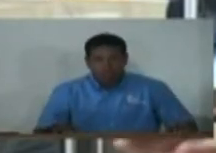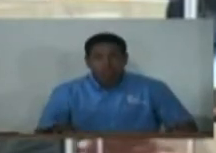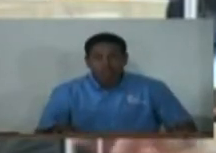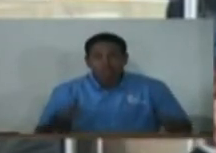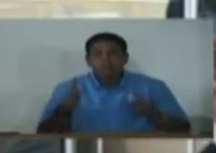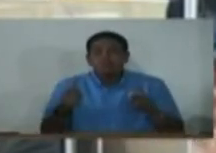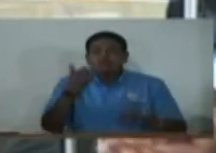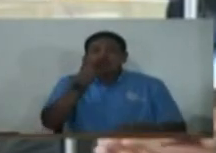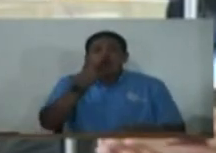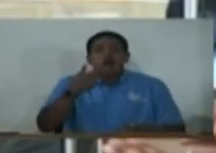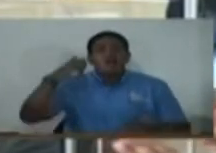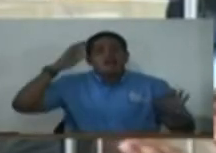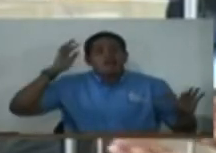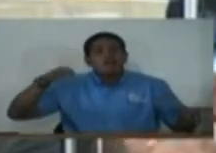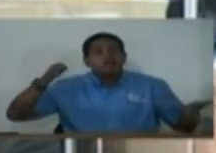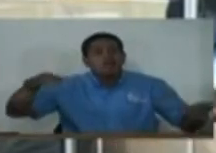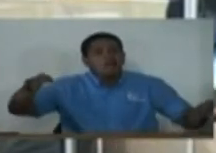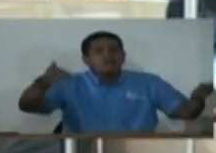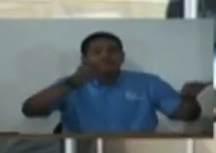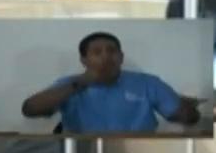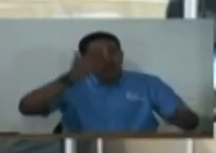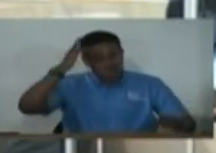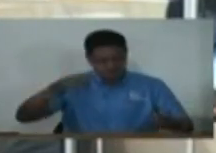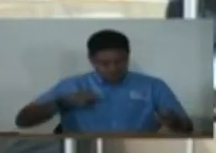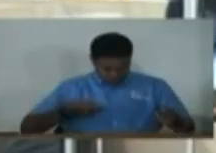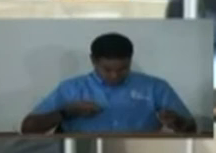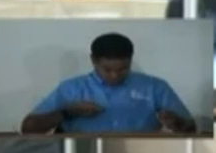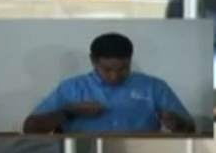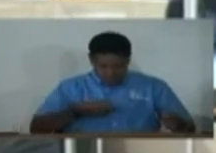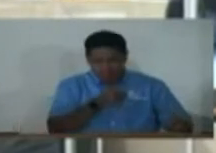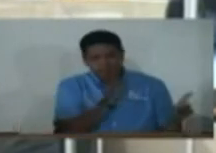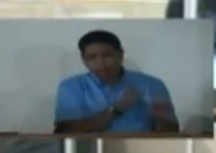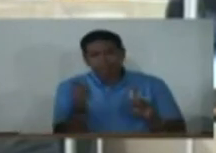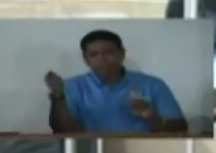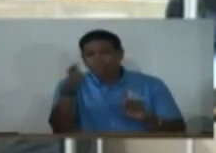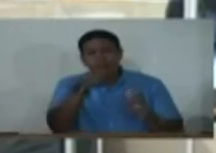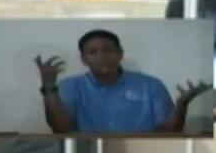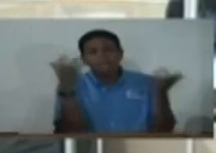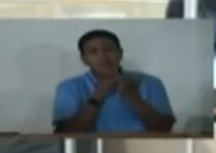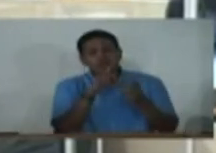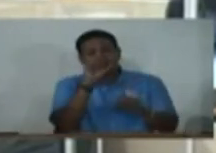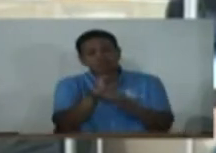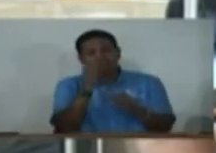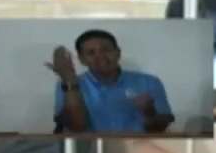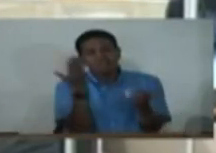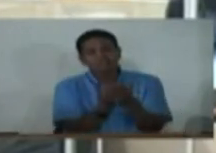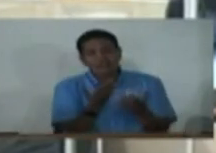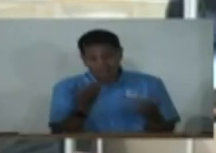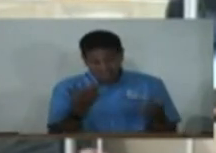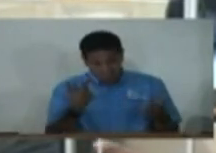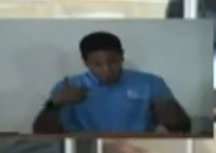guide decisions that are needed immediately. So we take a lot of time